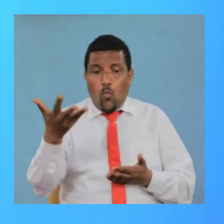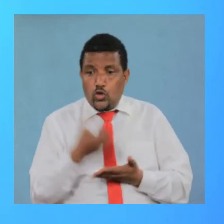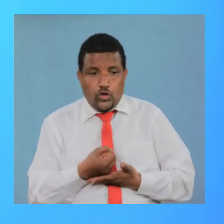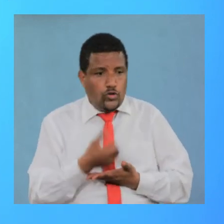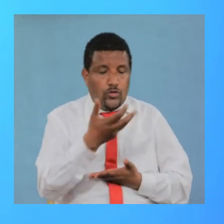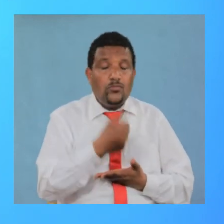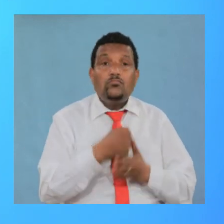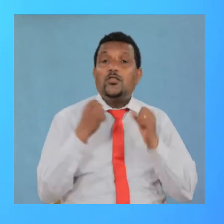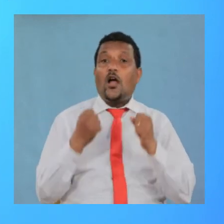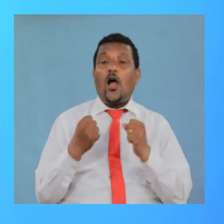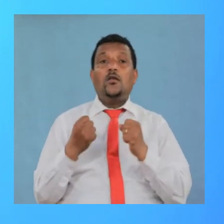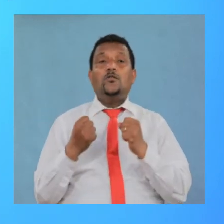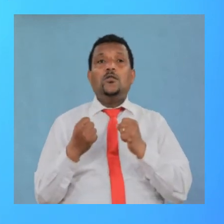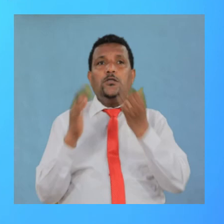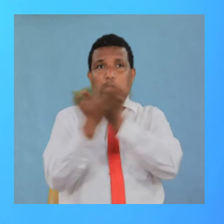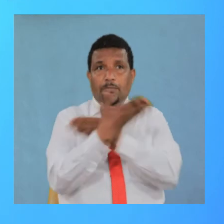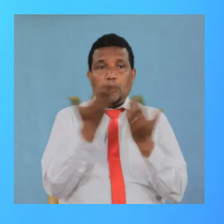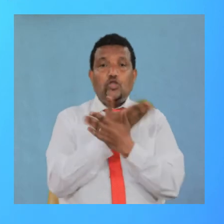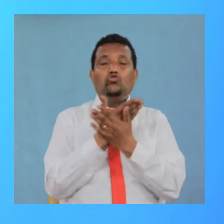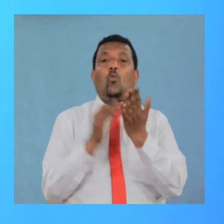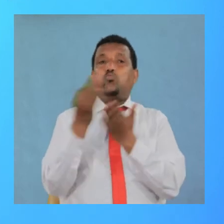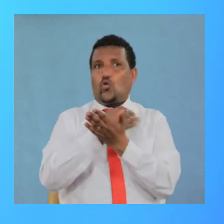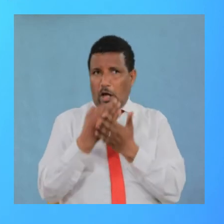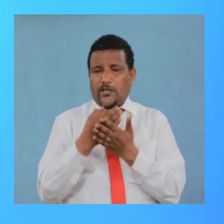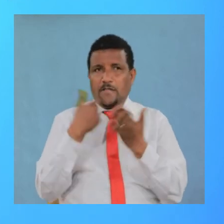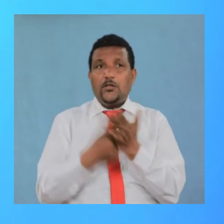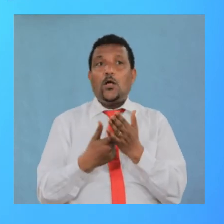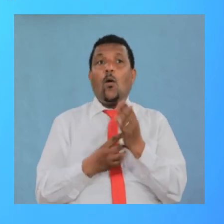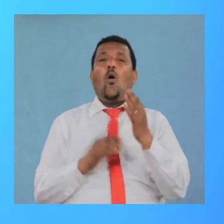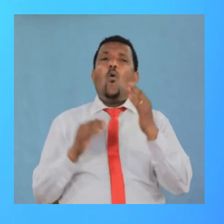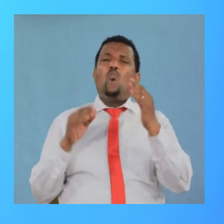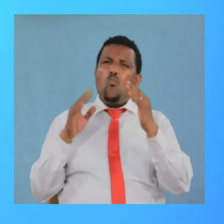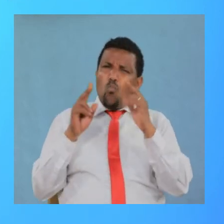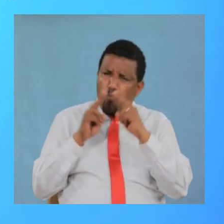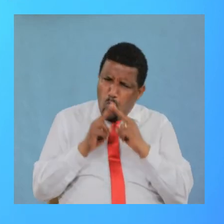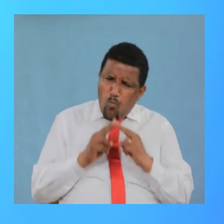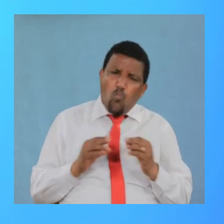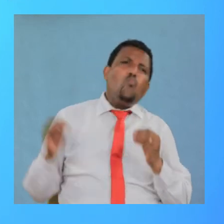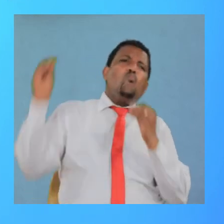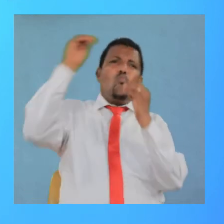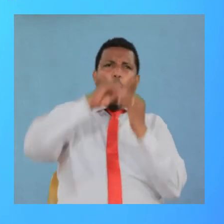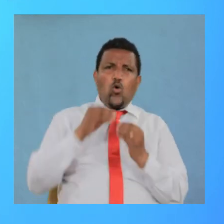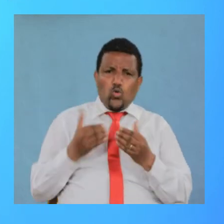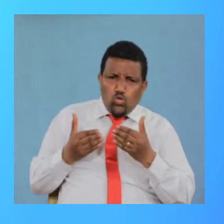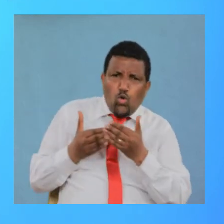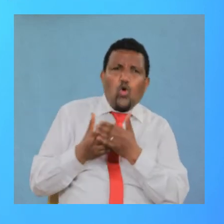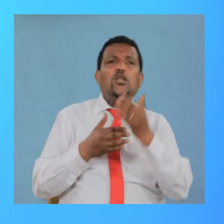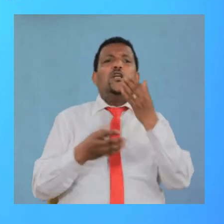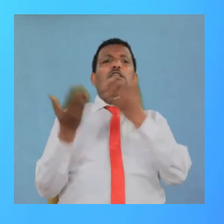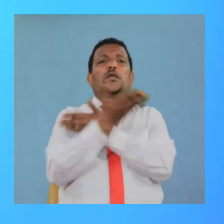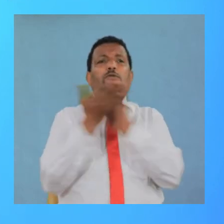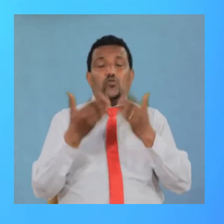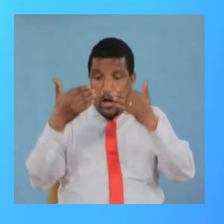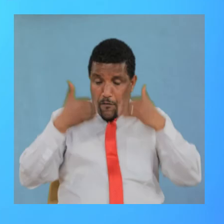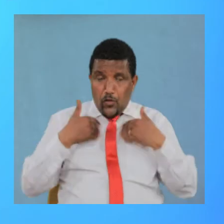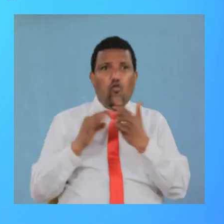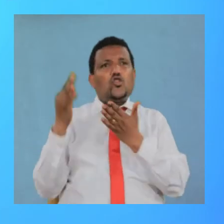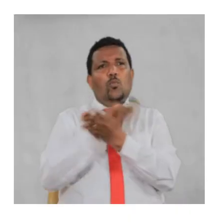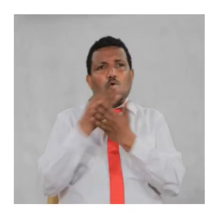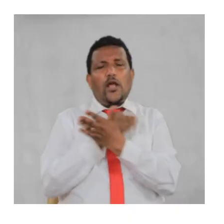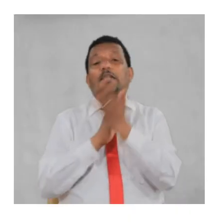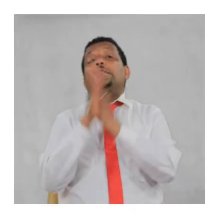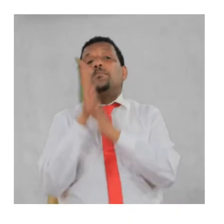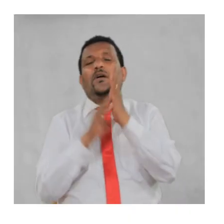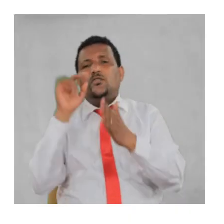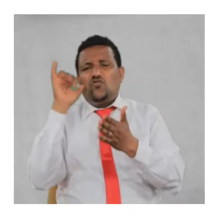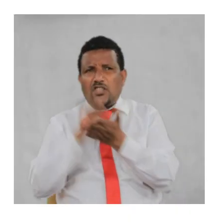that can substitute a product. So the more close substitutes available for a product, the more elastic will the demand for